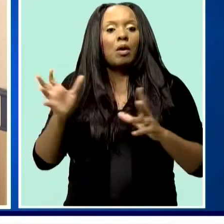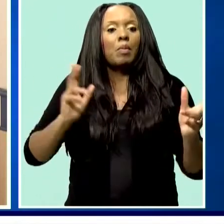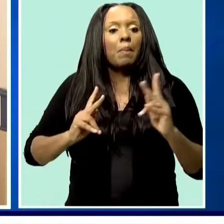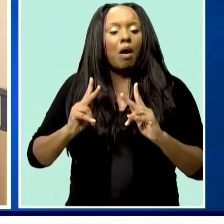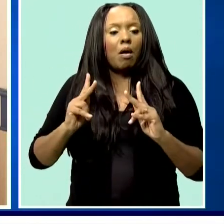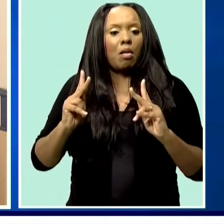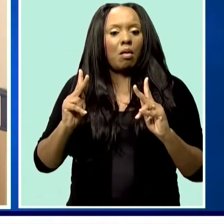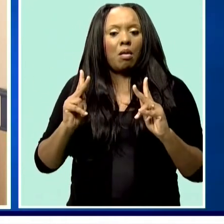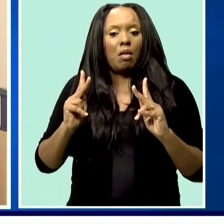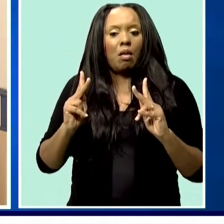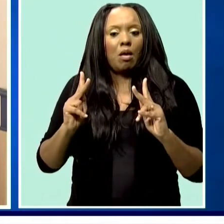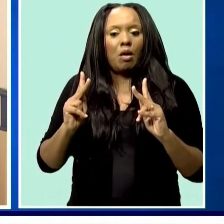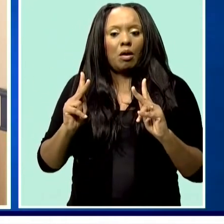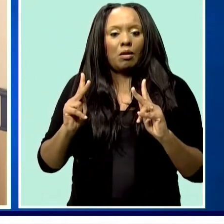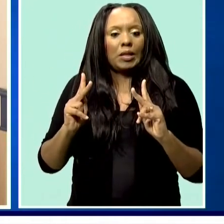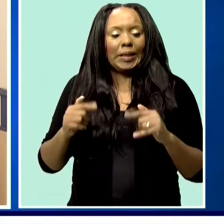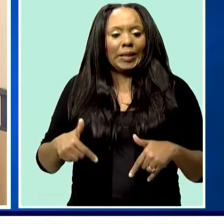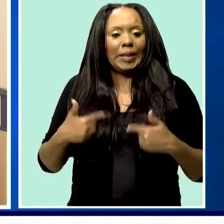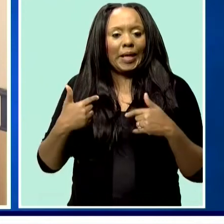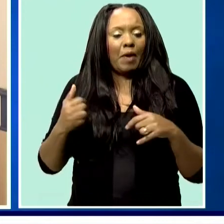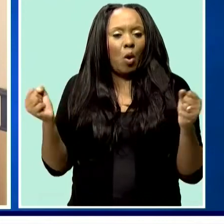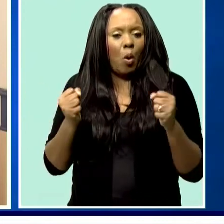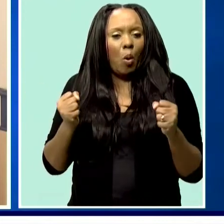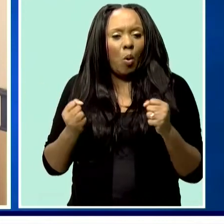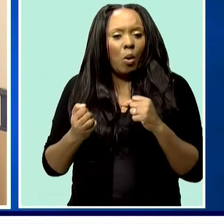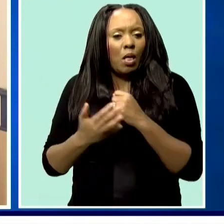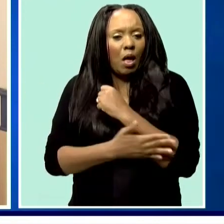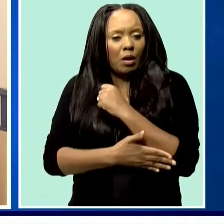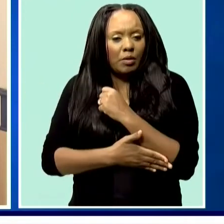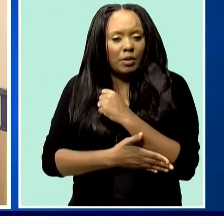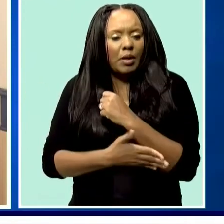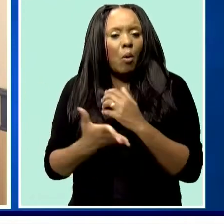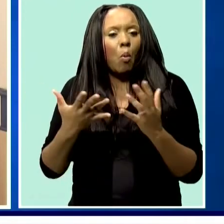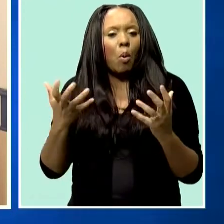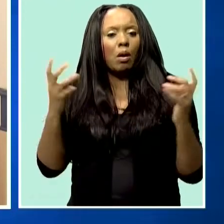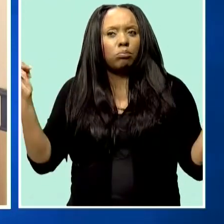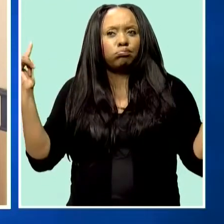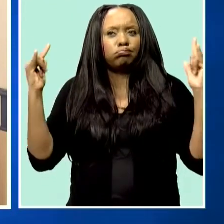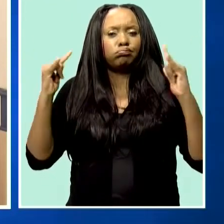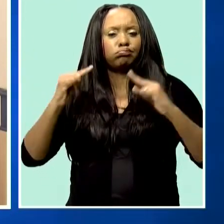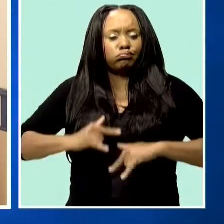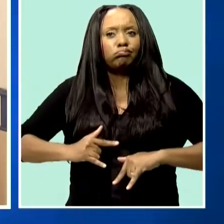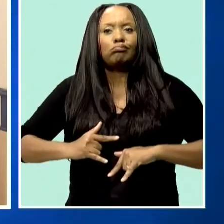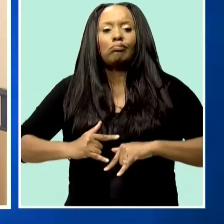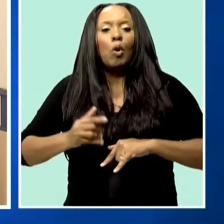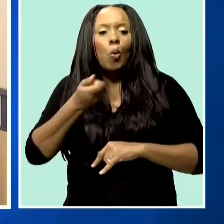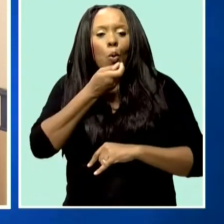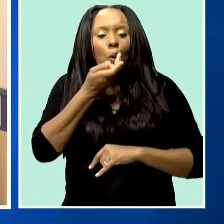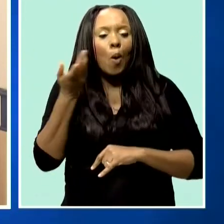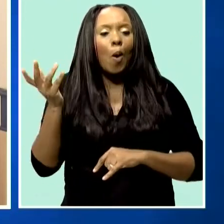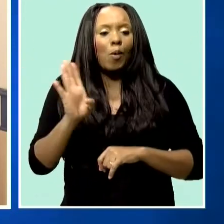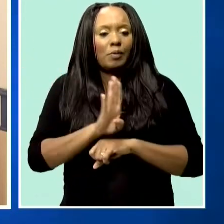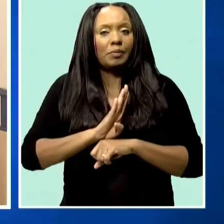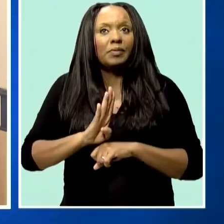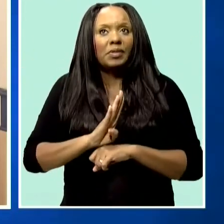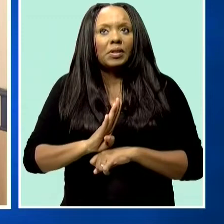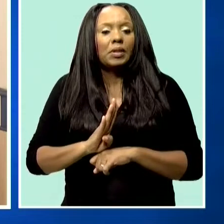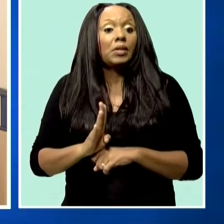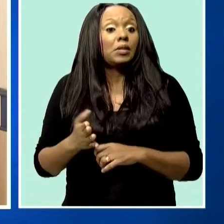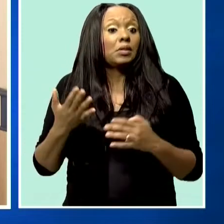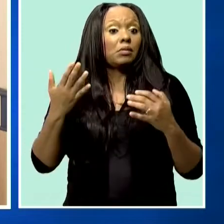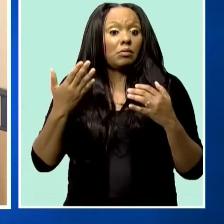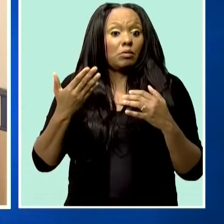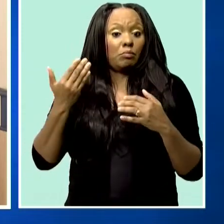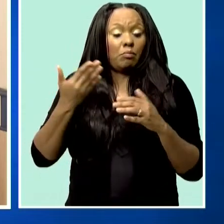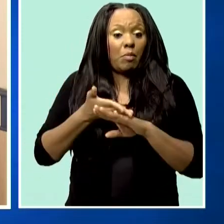markets are themselves living in countries where these restrictions have been long removed, and they're no longer in place except in certain limited circumstances,